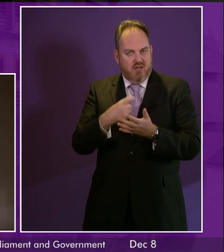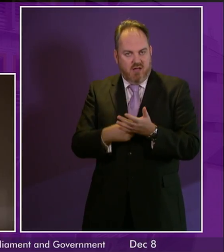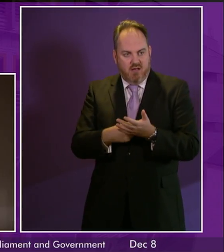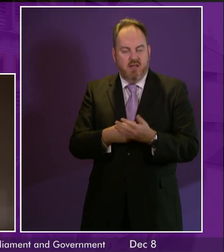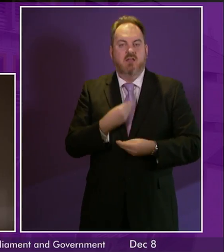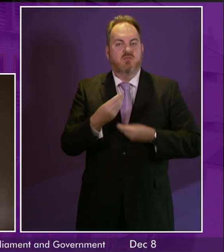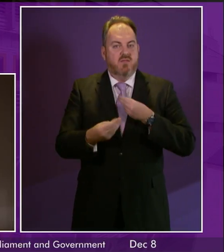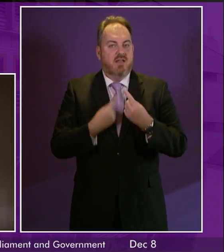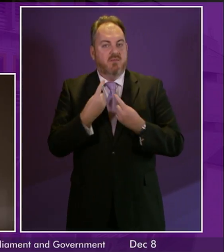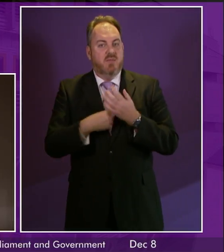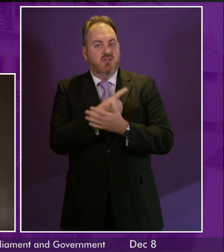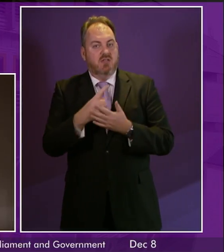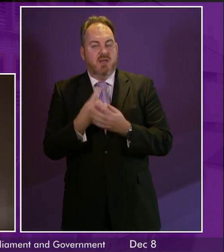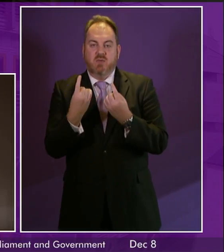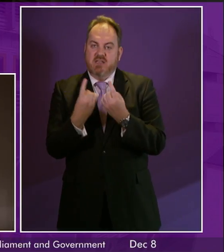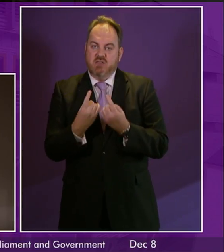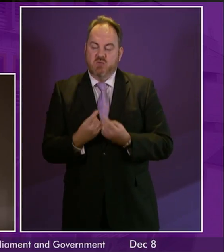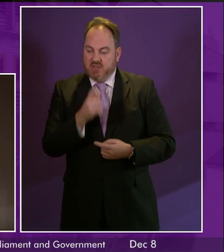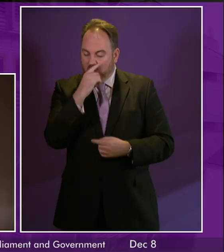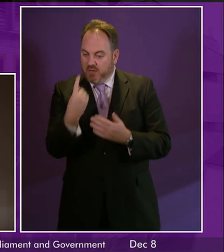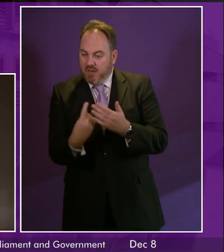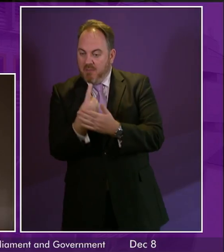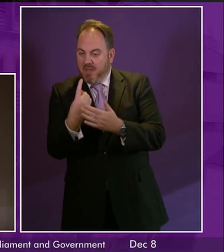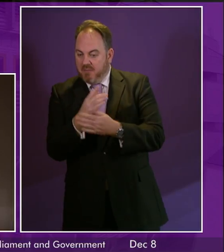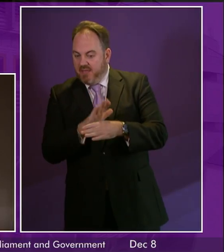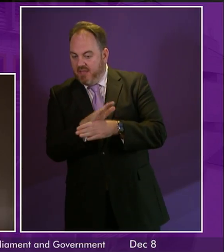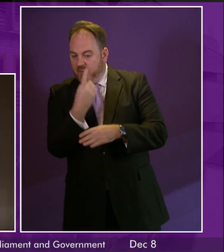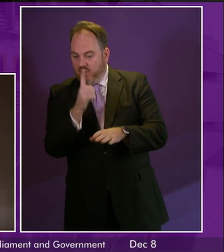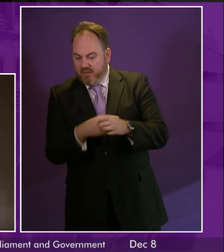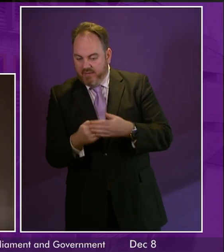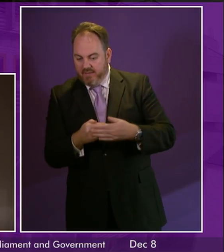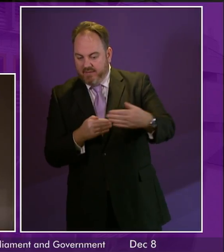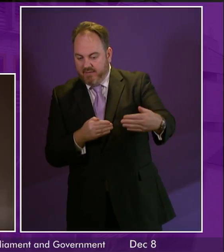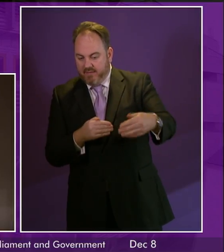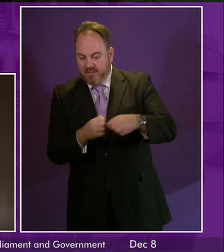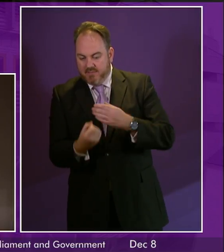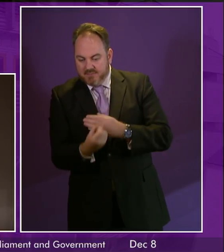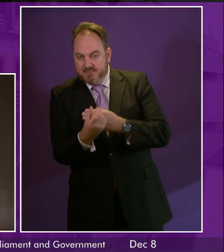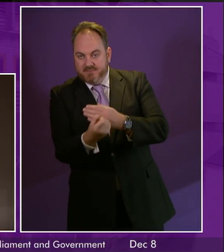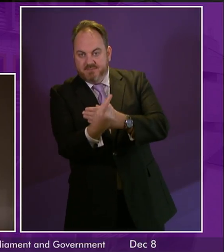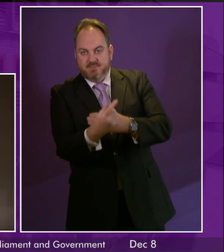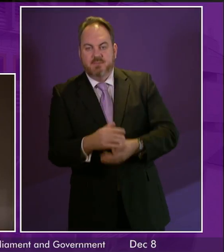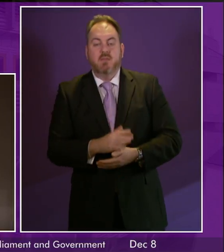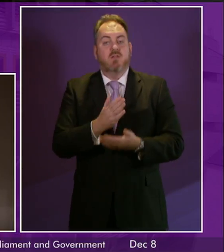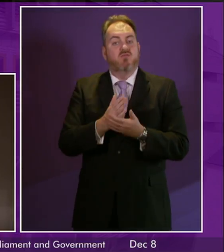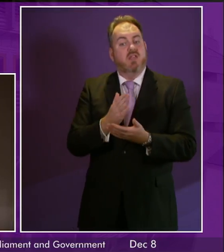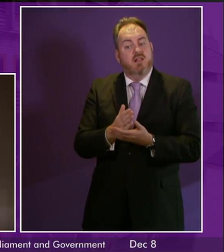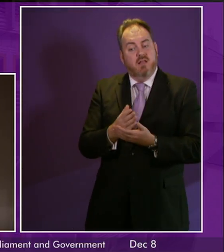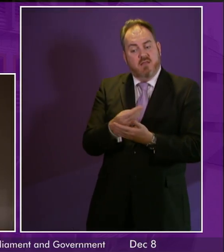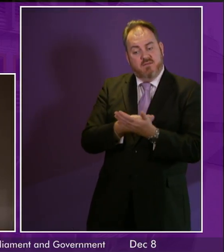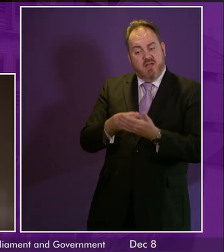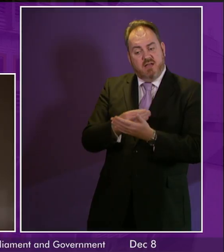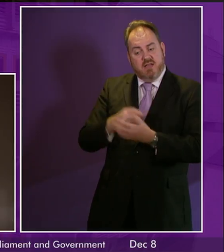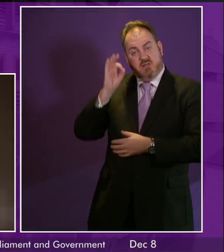on issues that are likely to emerge in the forthcoming year. Presiding Officer, upon the extension of the Finance Committee's